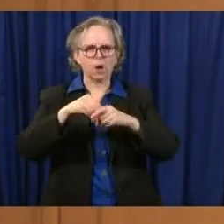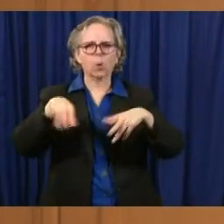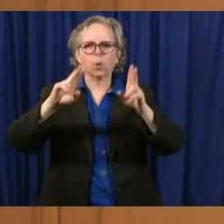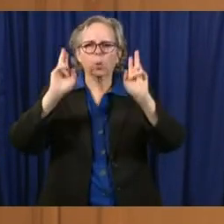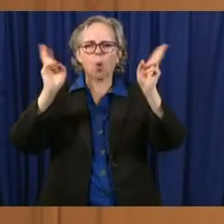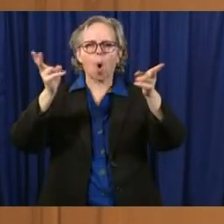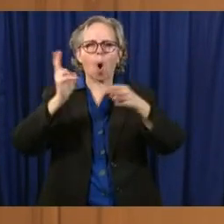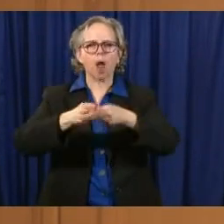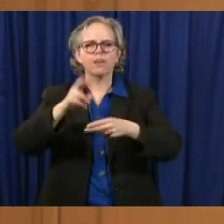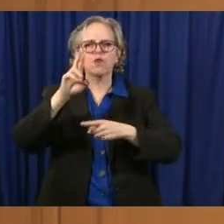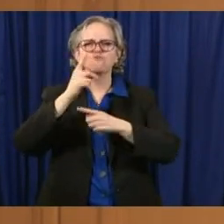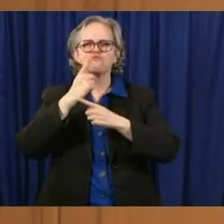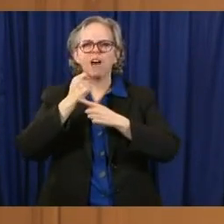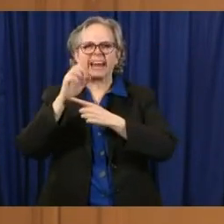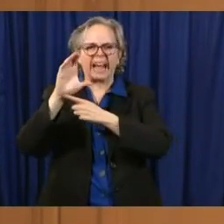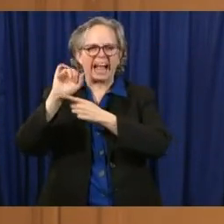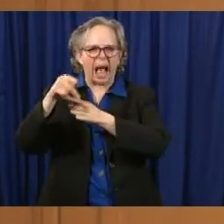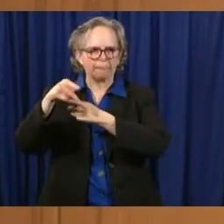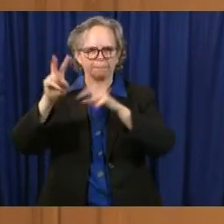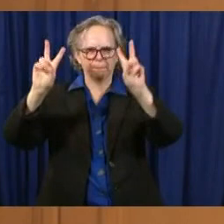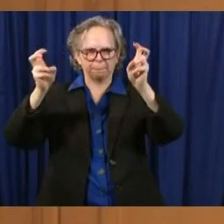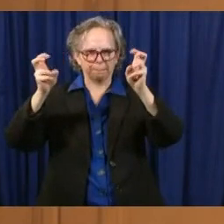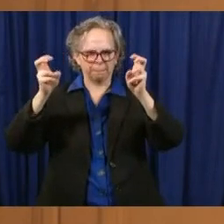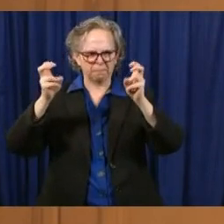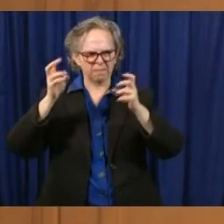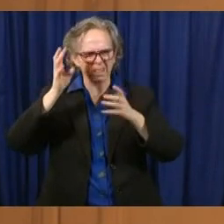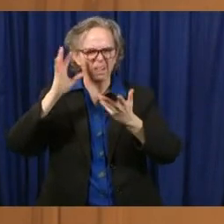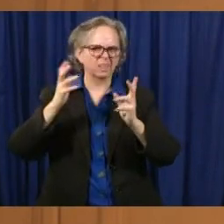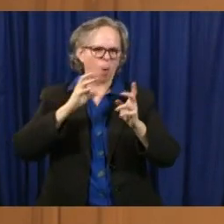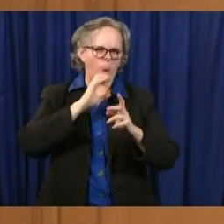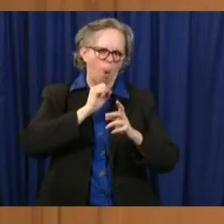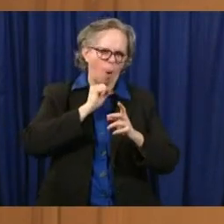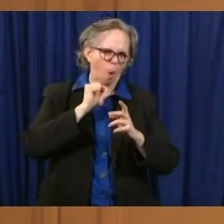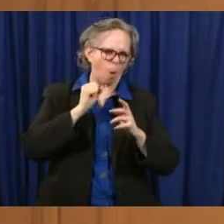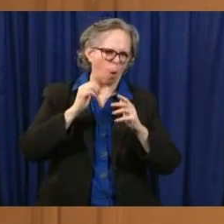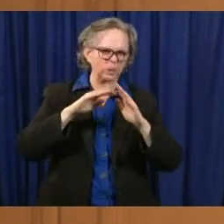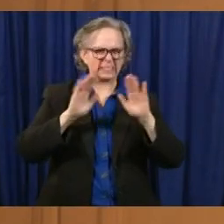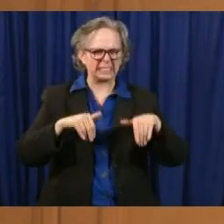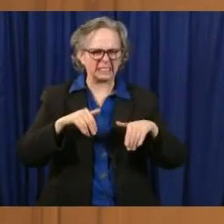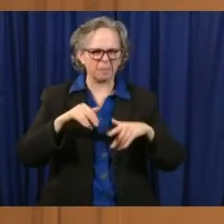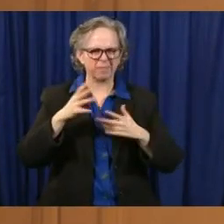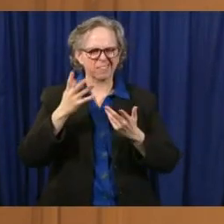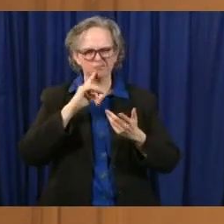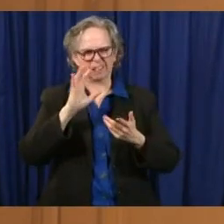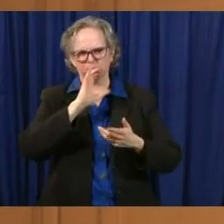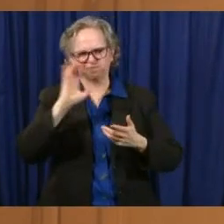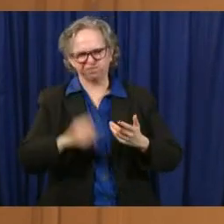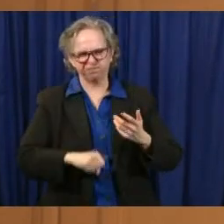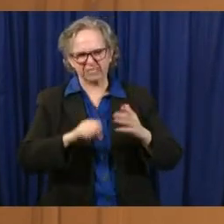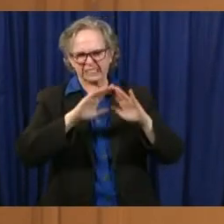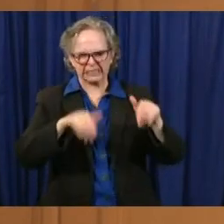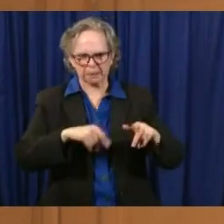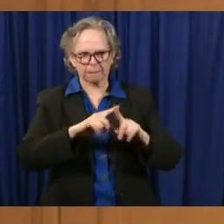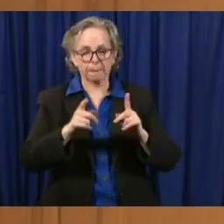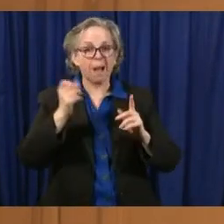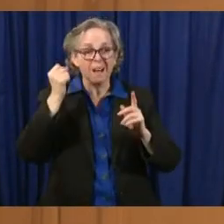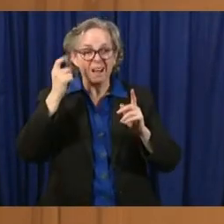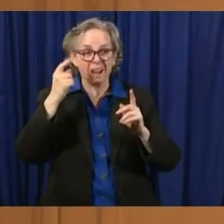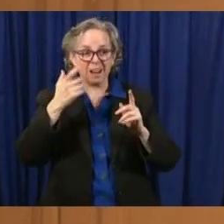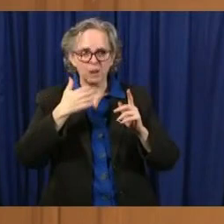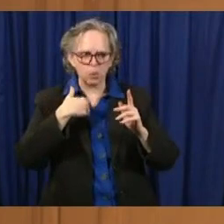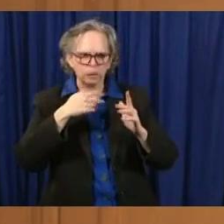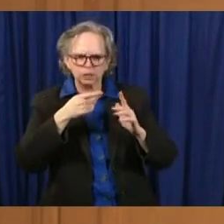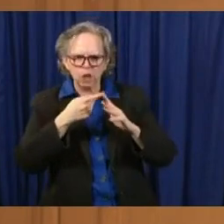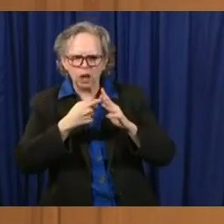crisis. Kind of old, kind of clunky. We had already been transitioning to a new Google product, which really allows